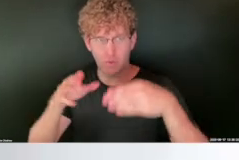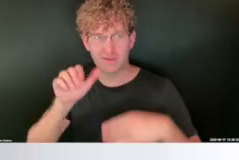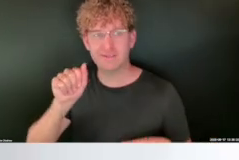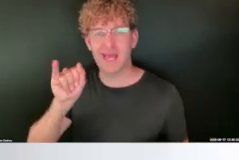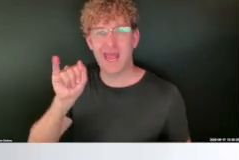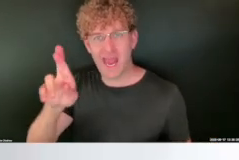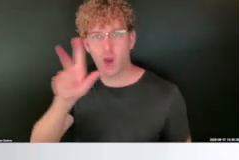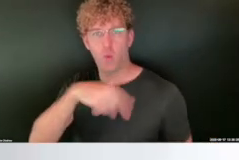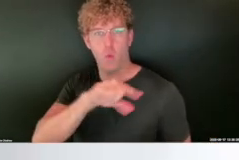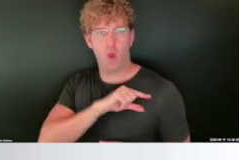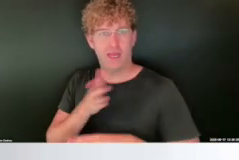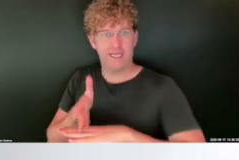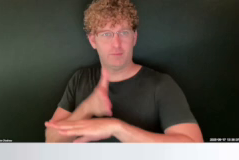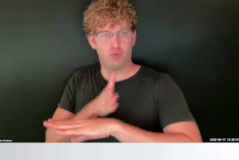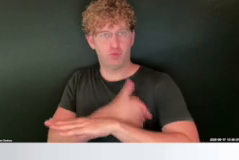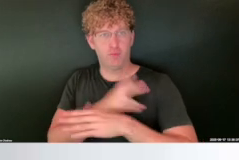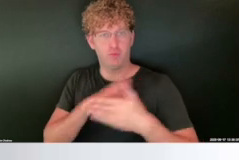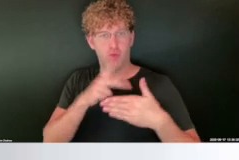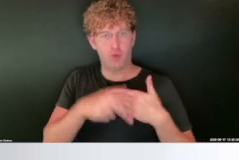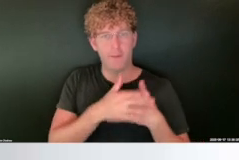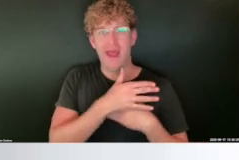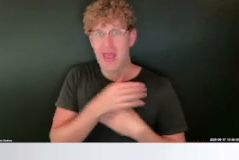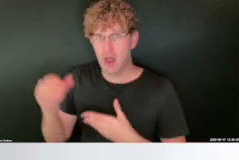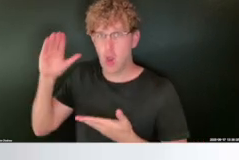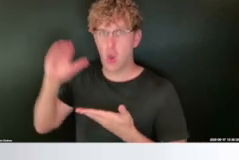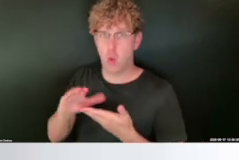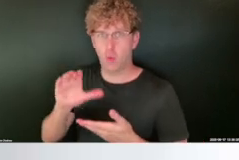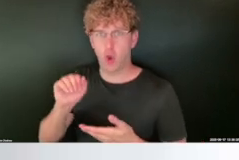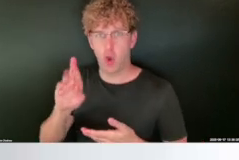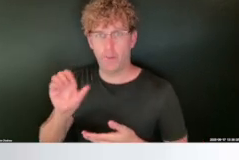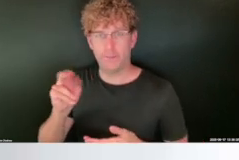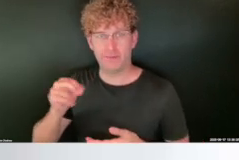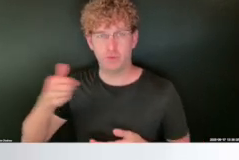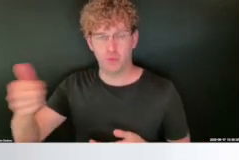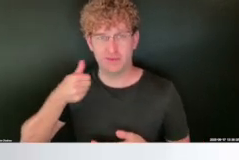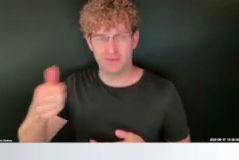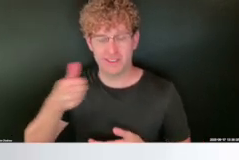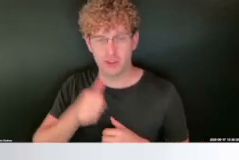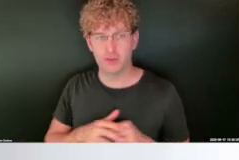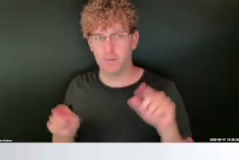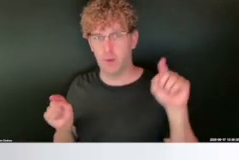carbon transportation. So I'm not able